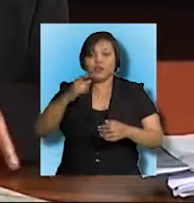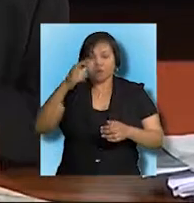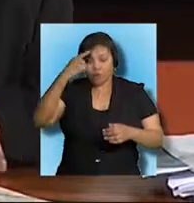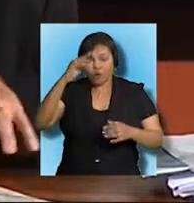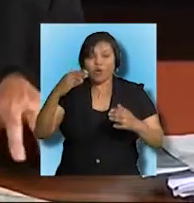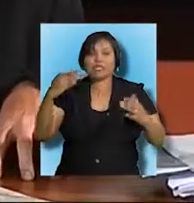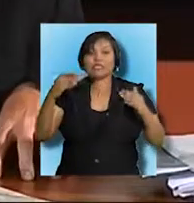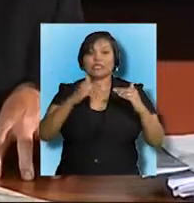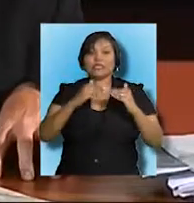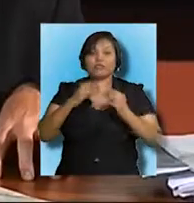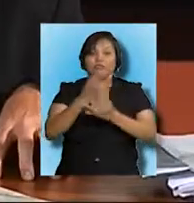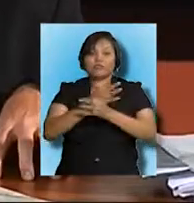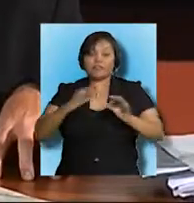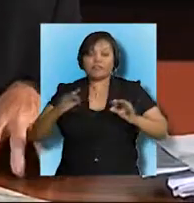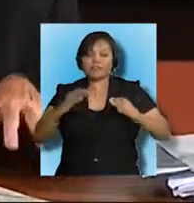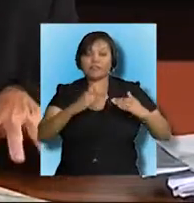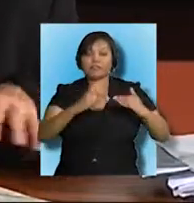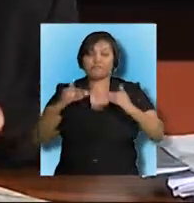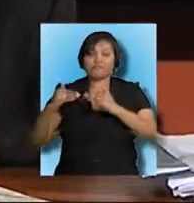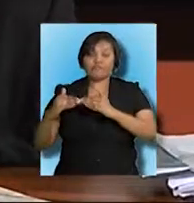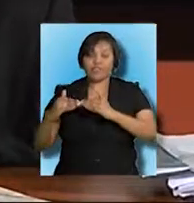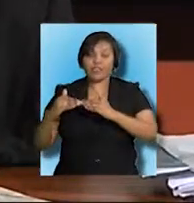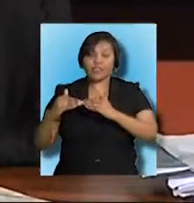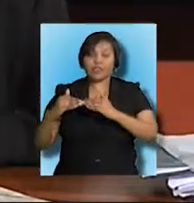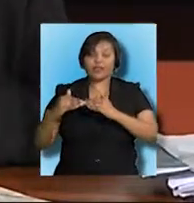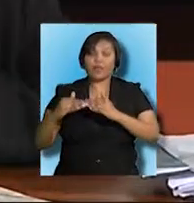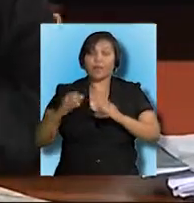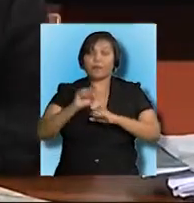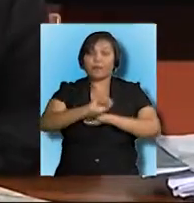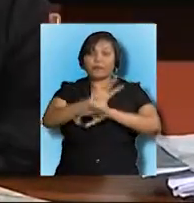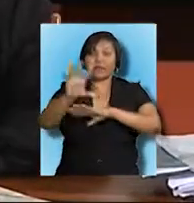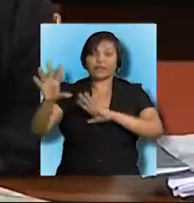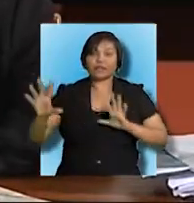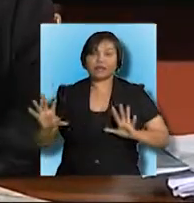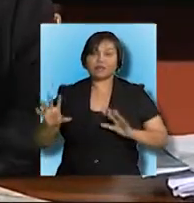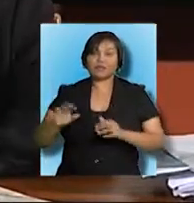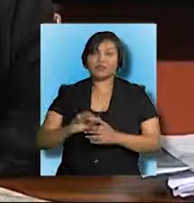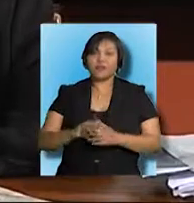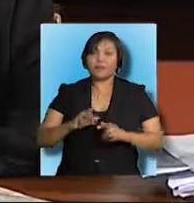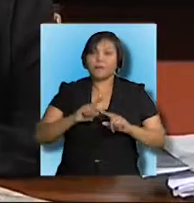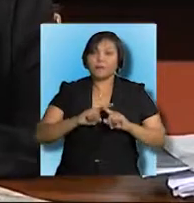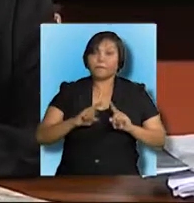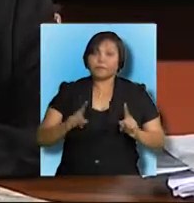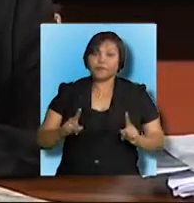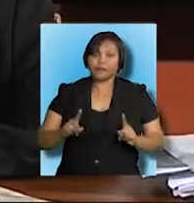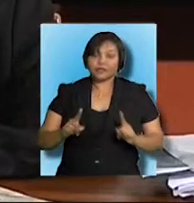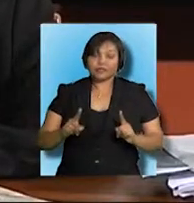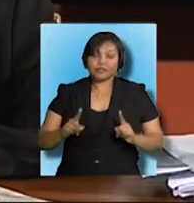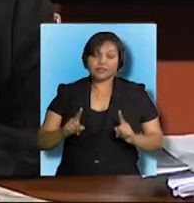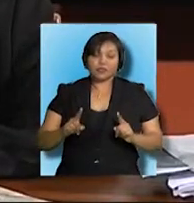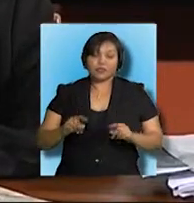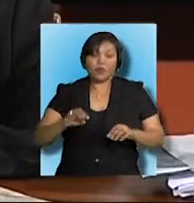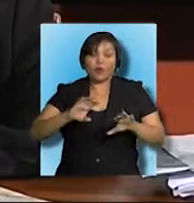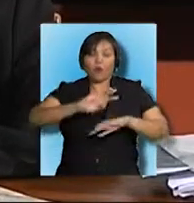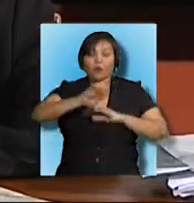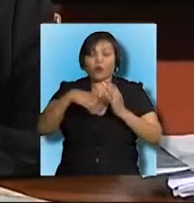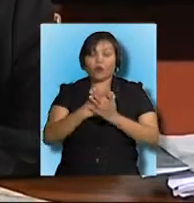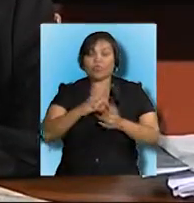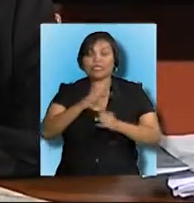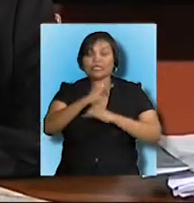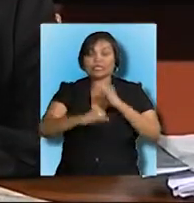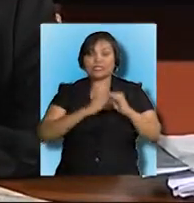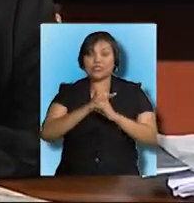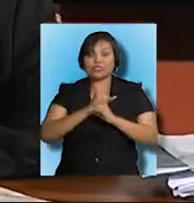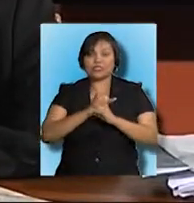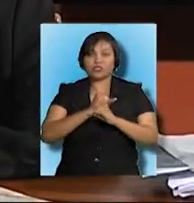environment, and contributes very importantly to that environment. So I and UNESCO and most of the